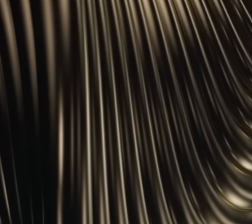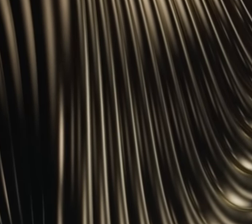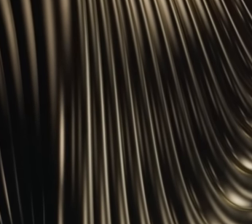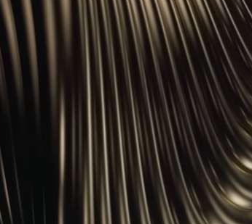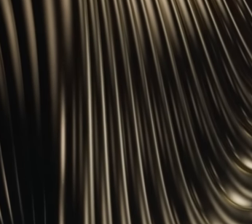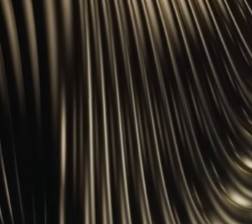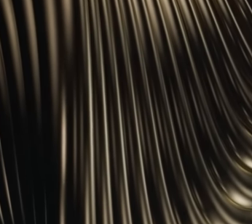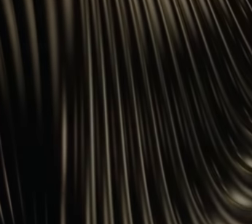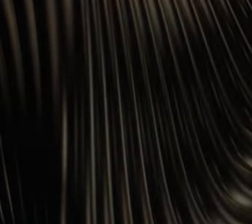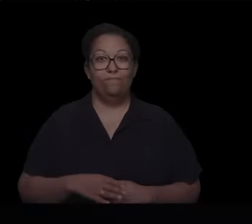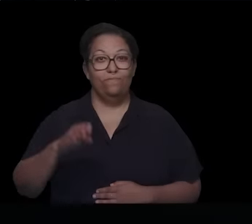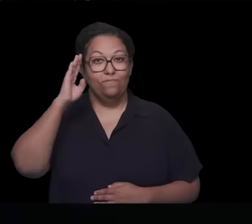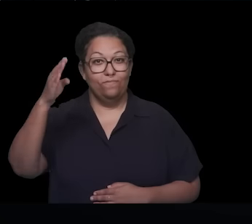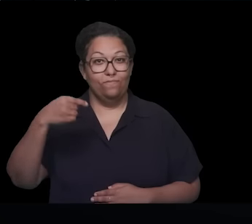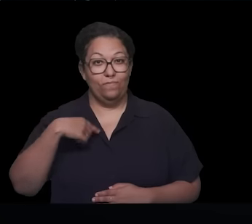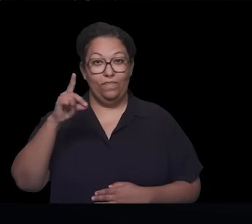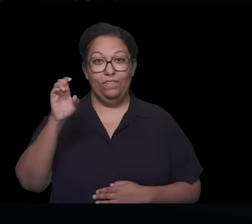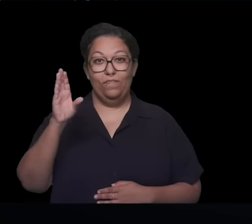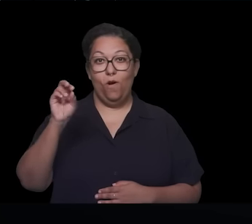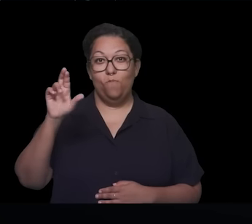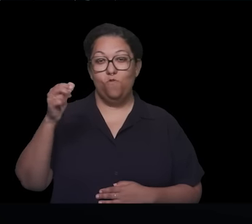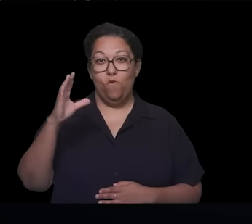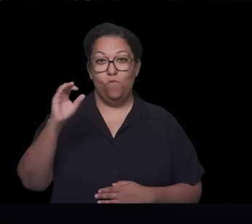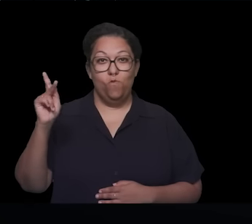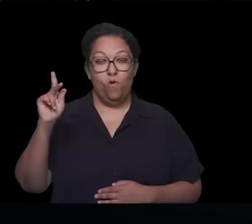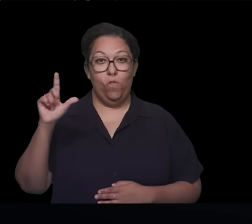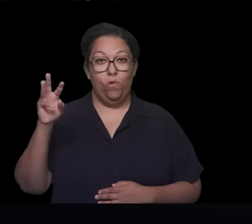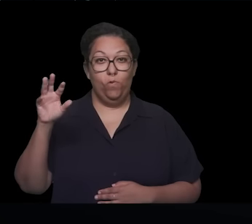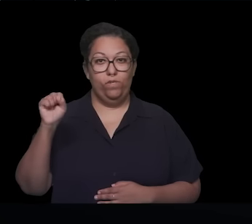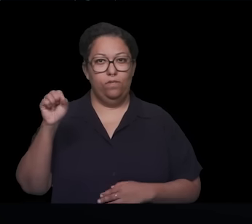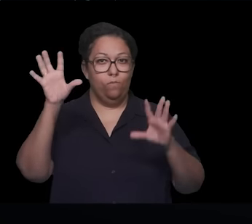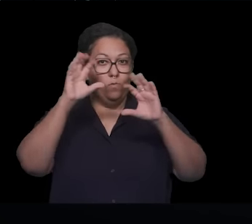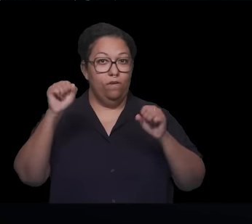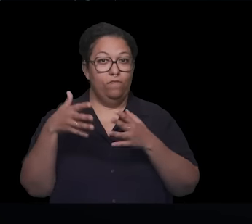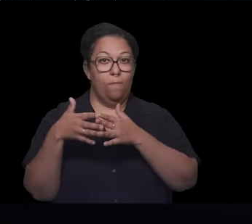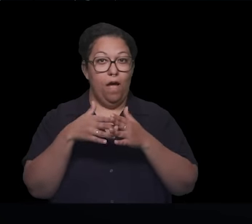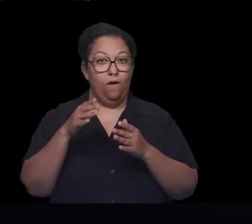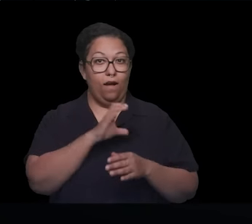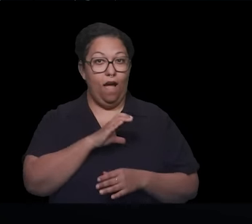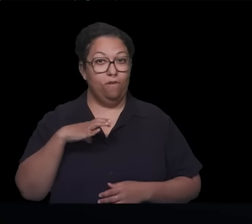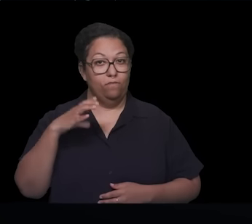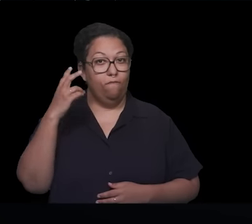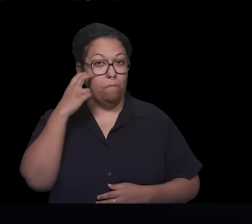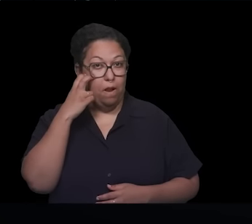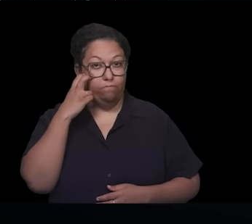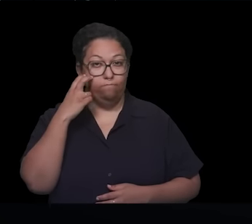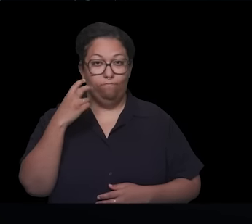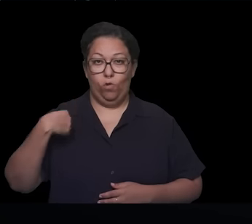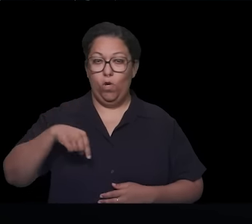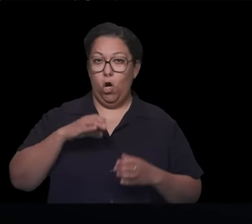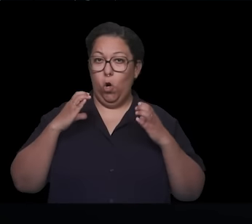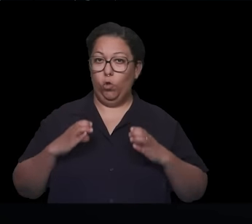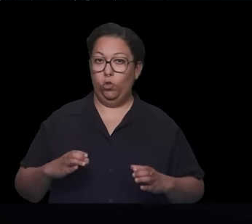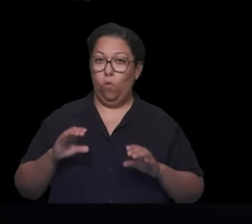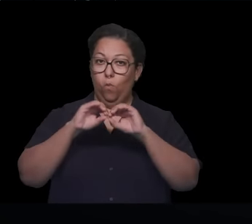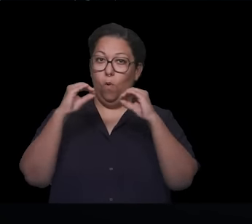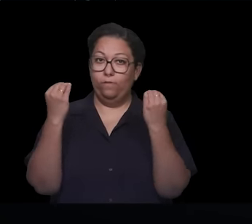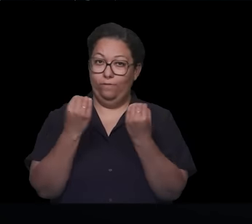a clean-shaven man with close-cropped gray hair. Hello, I'm Deborah Cook Lewis, president of the American Council of the Blind.